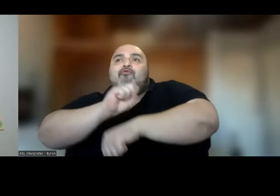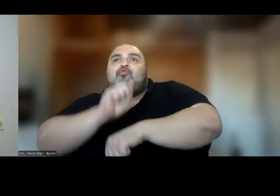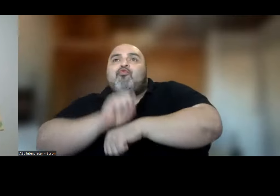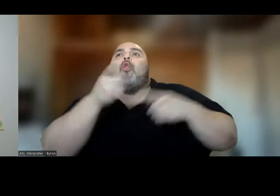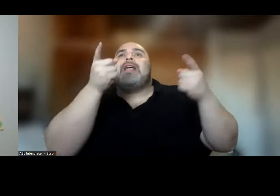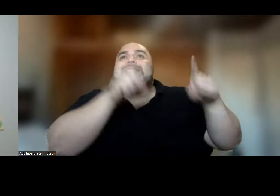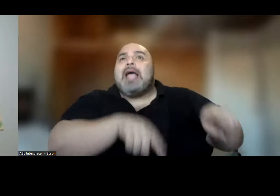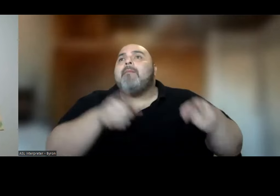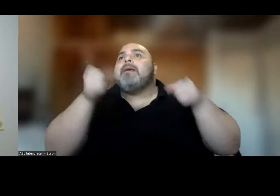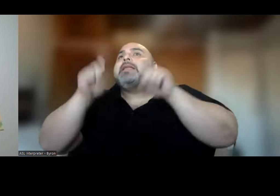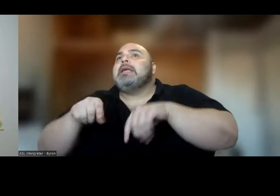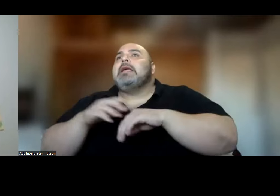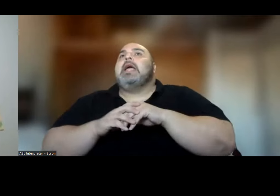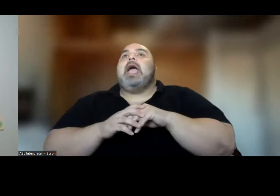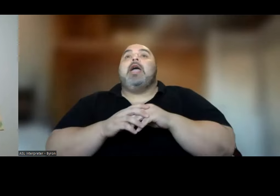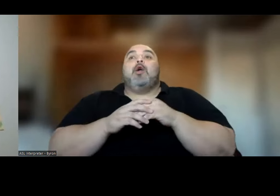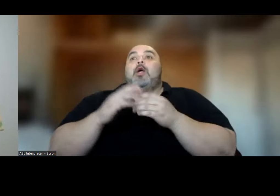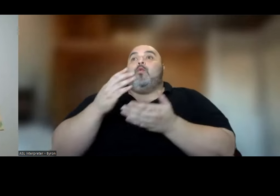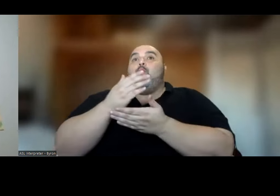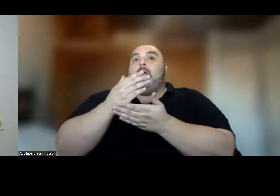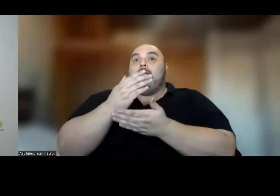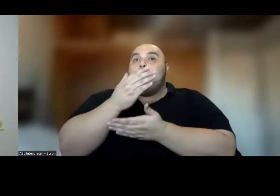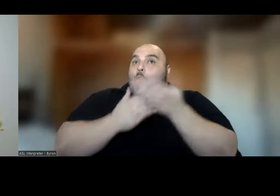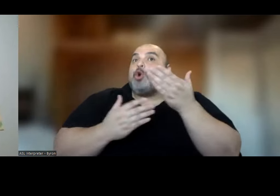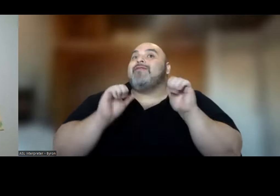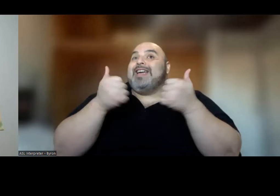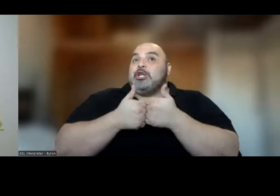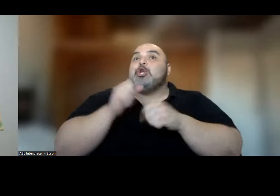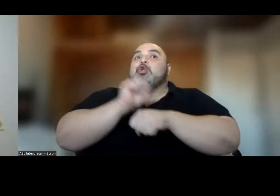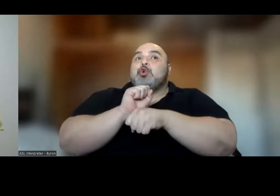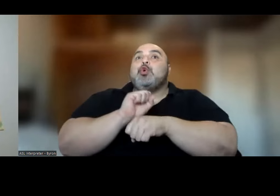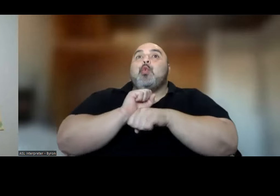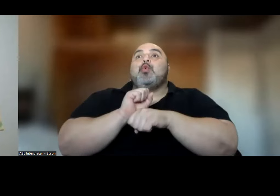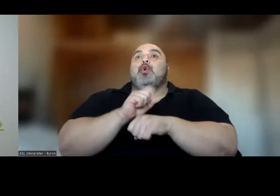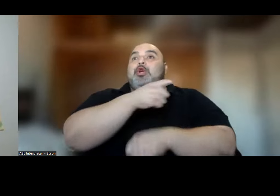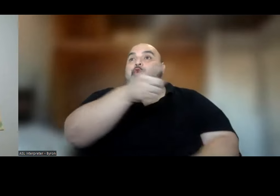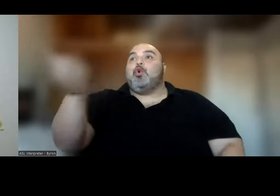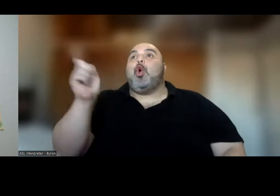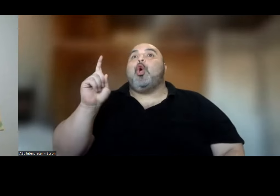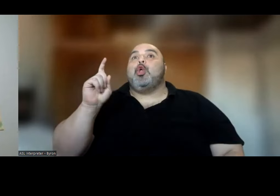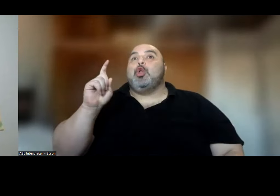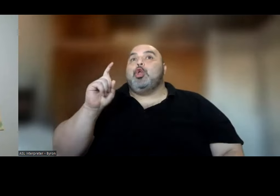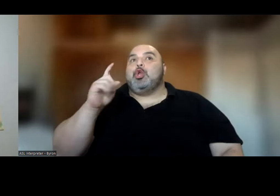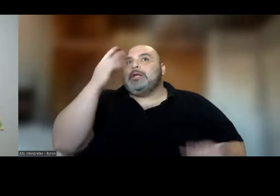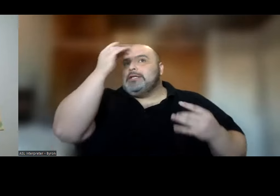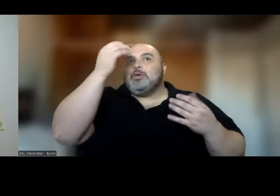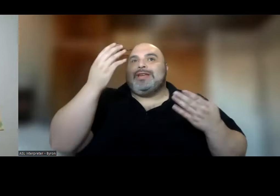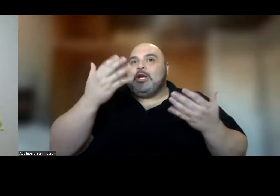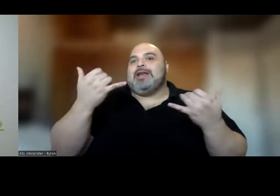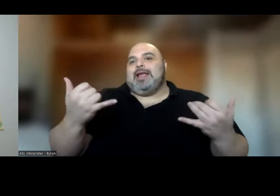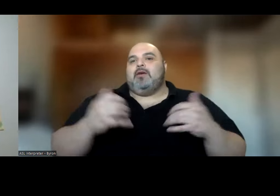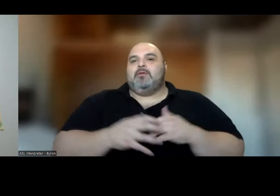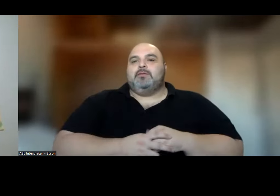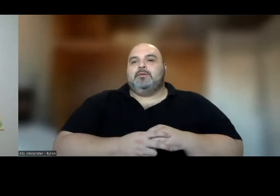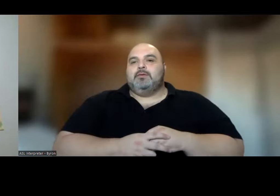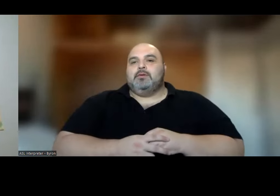happening in one part of the agency to the work that you all are considering here and now.